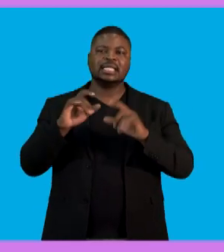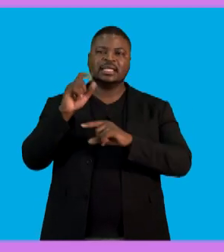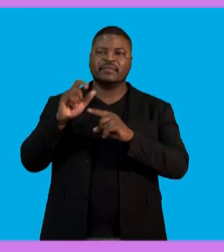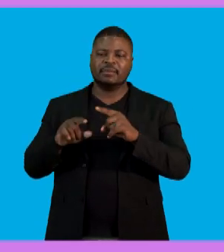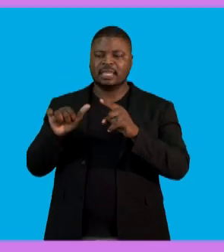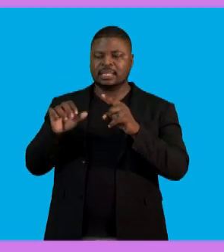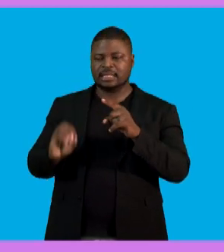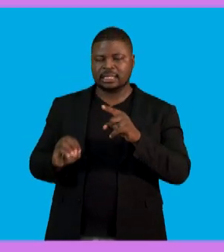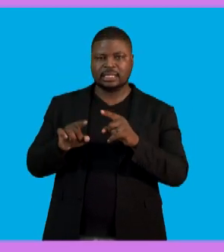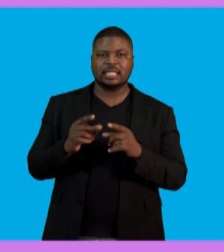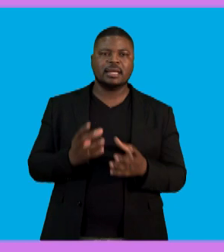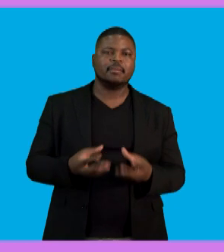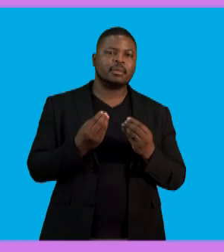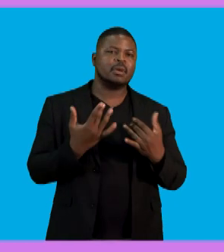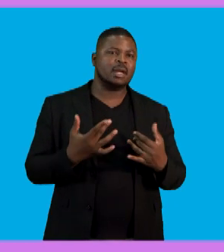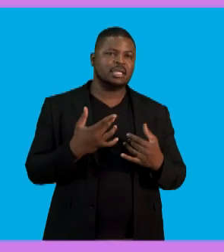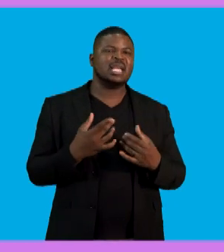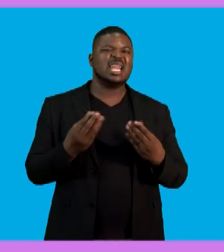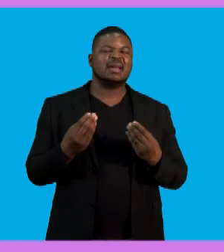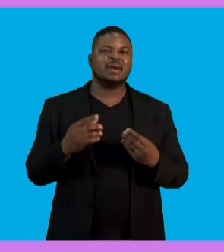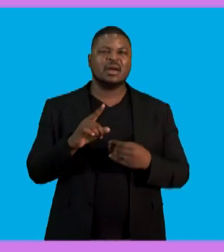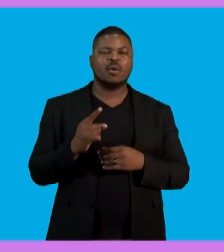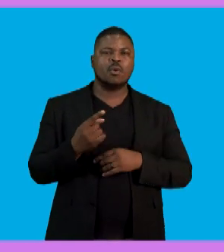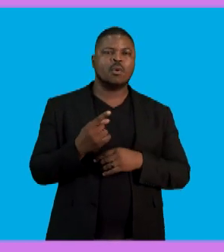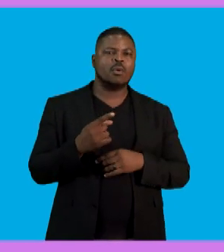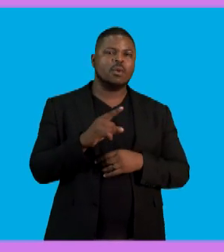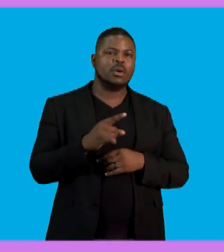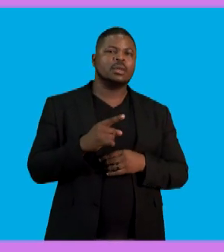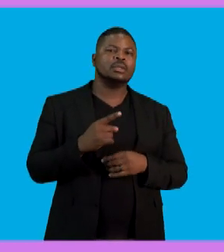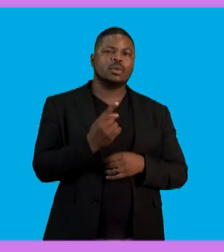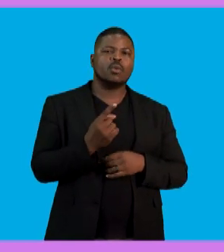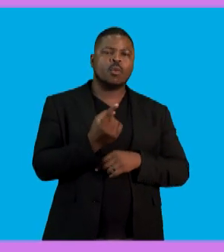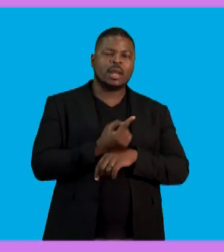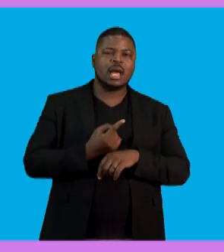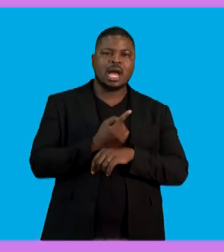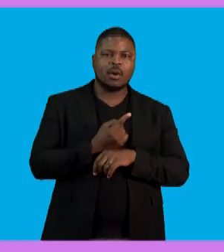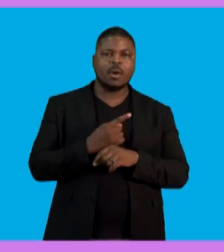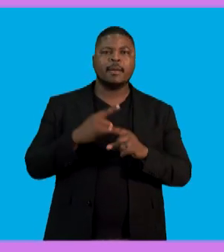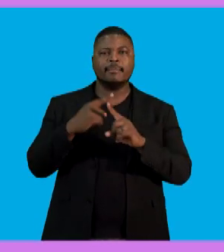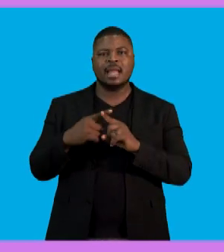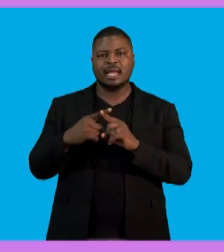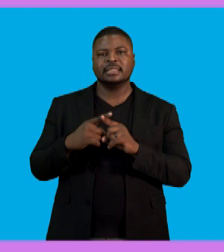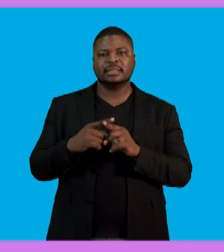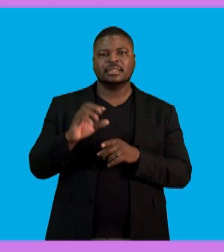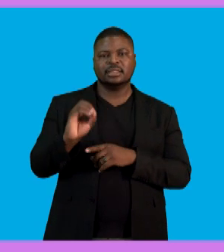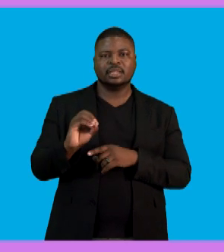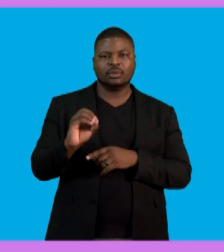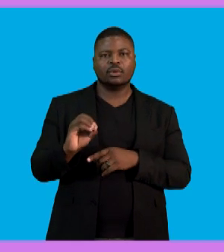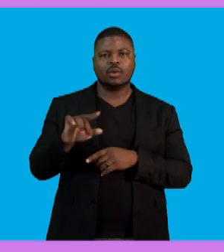it give us? It gives us a very long number. So we've got 1 hour plus the